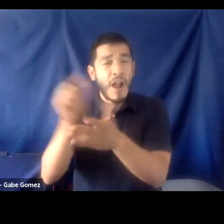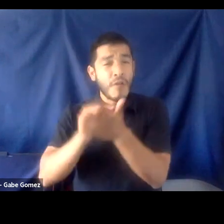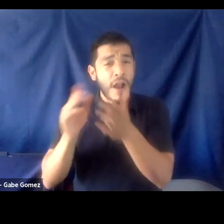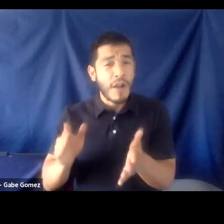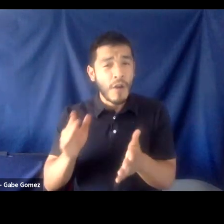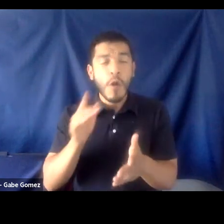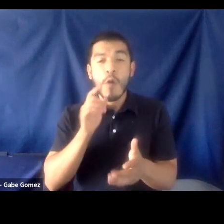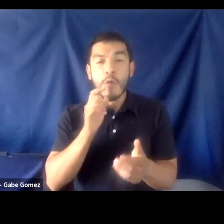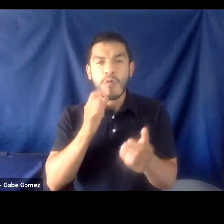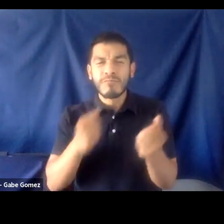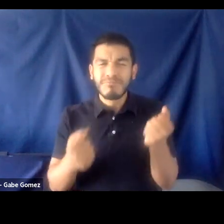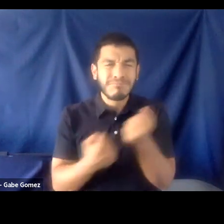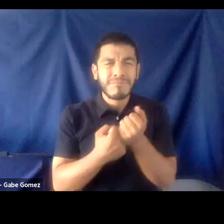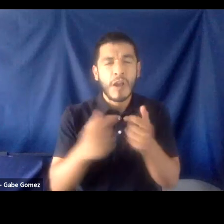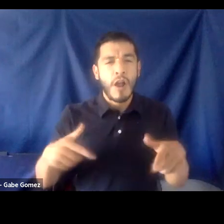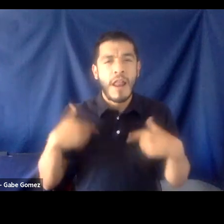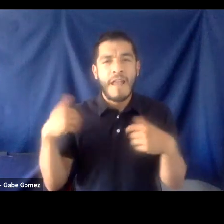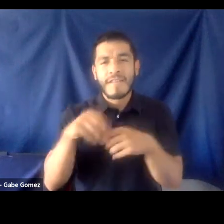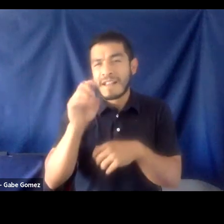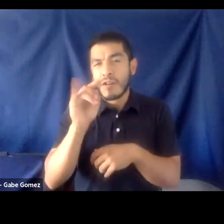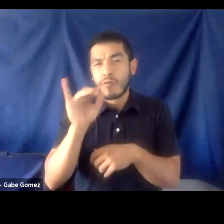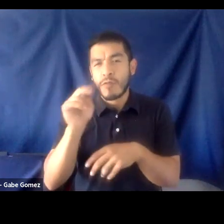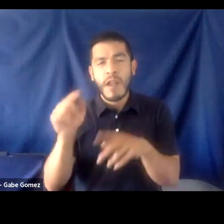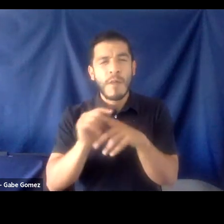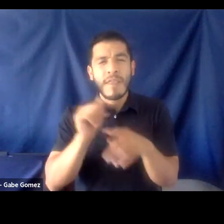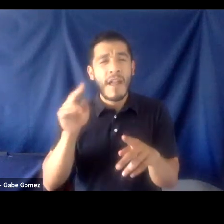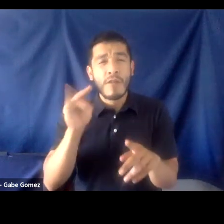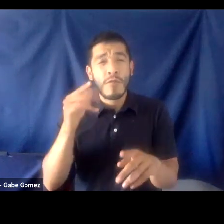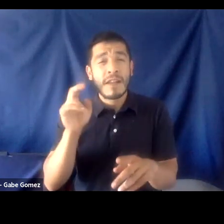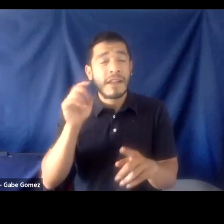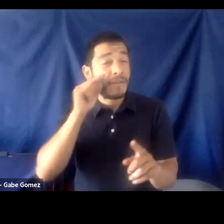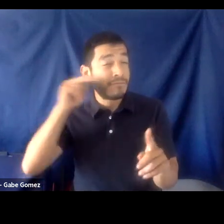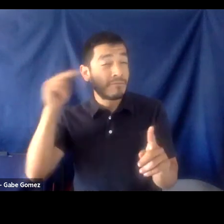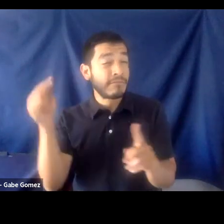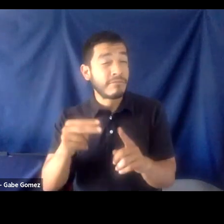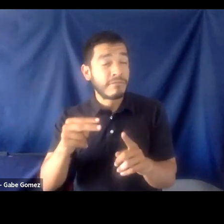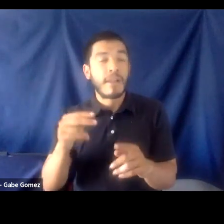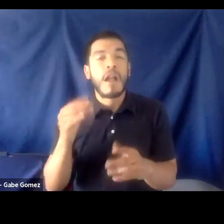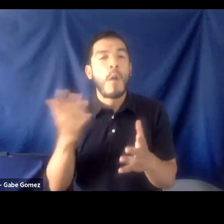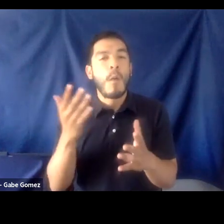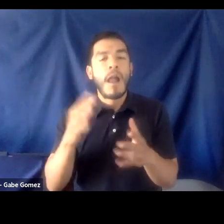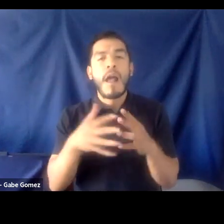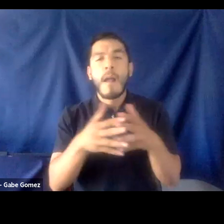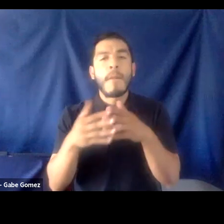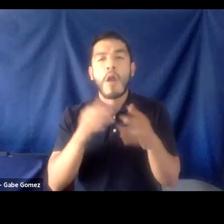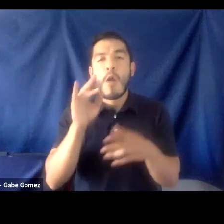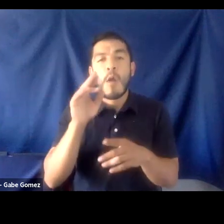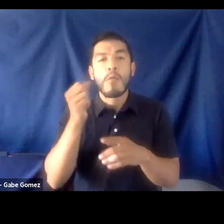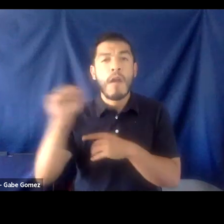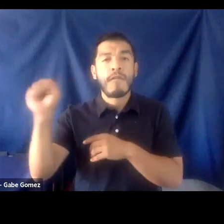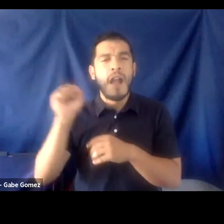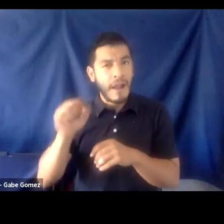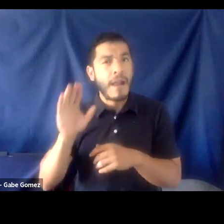her life in Detroit with a unique vision on what American Revolution can be. Grace Lee Boggs spent most of her